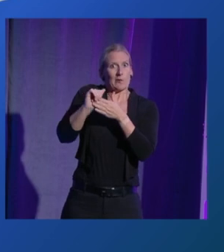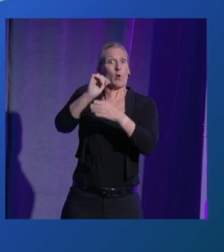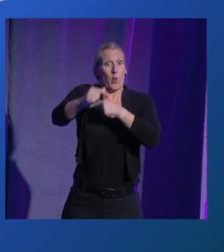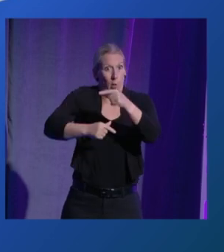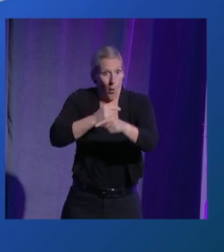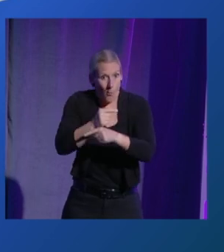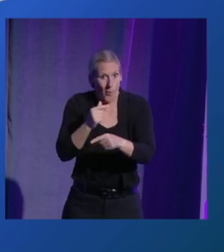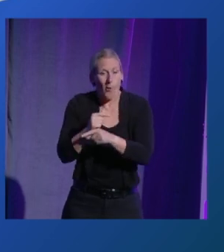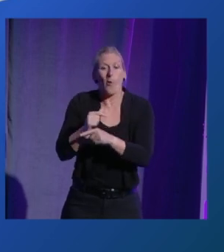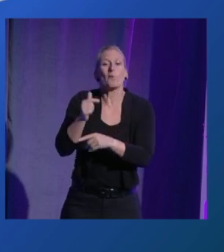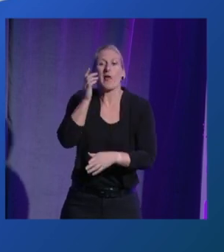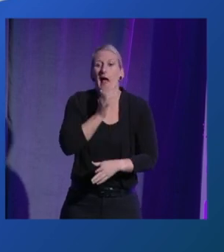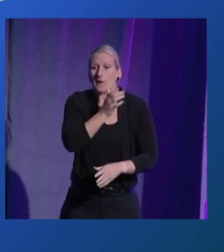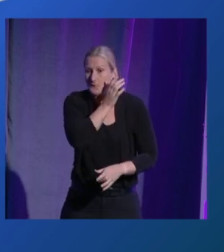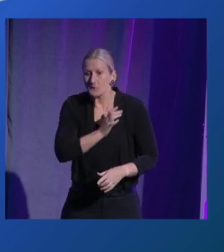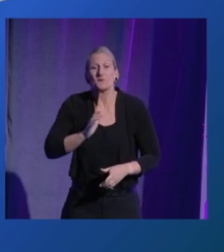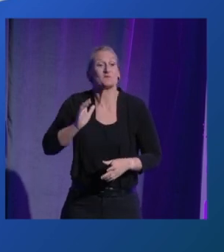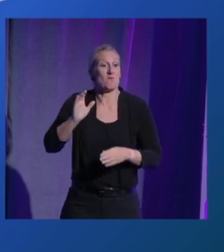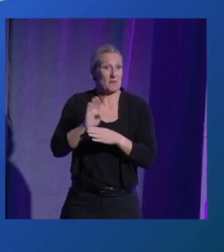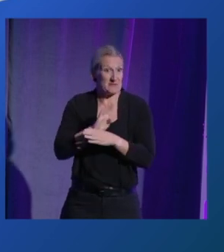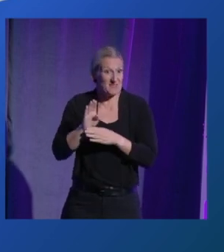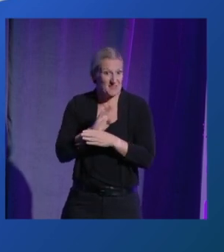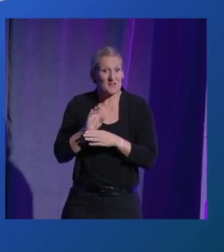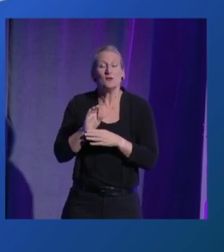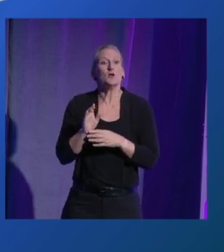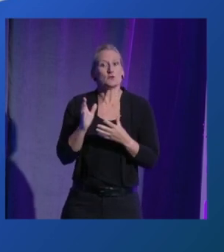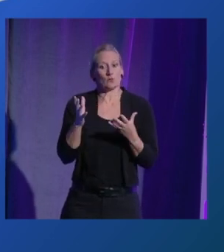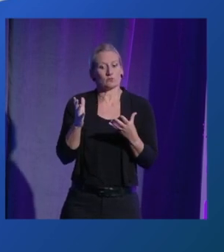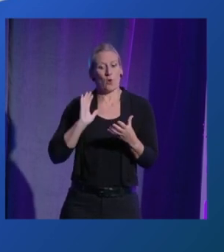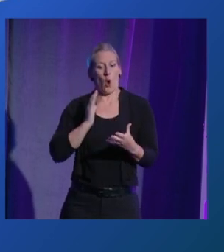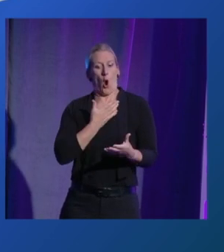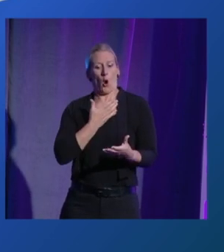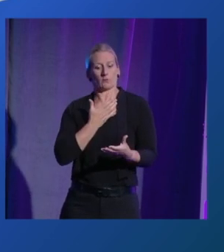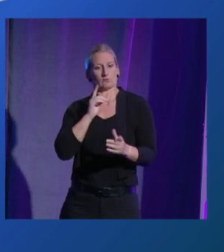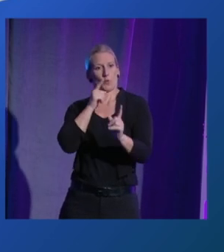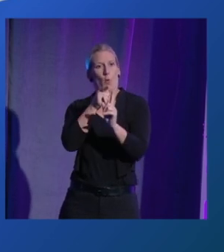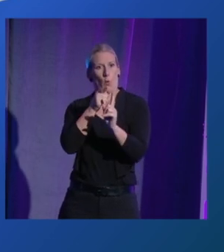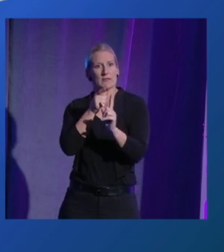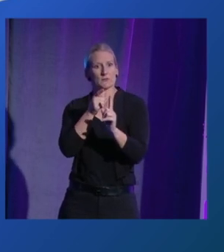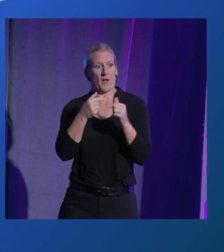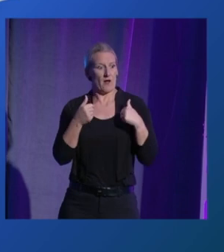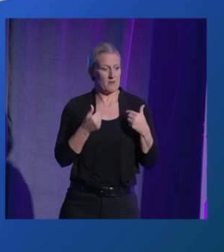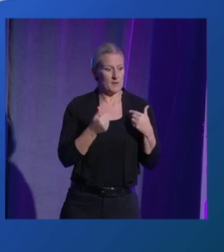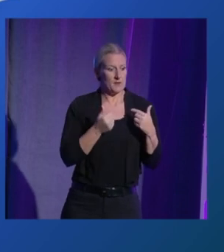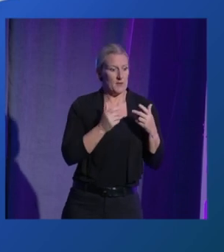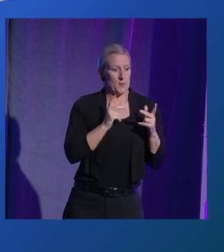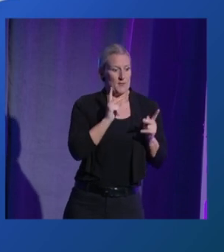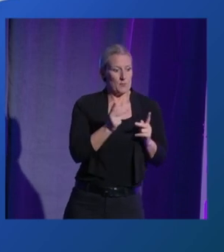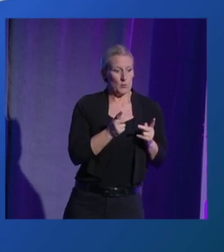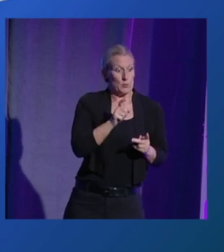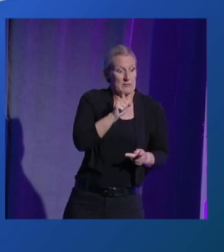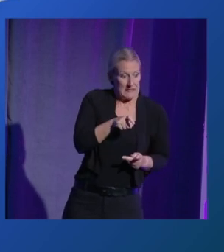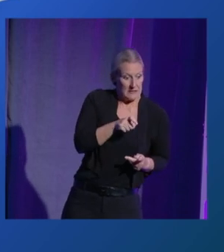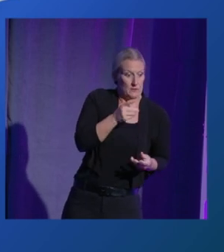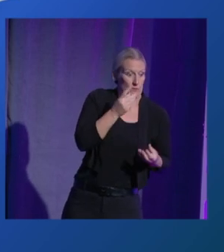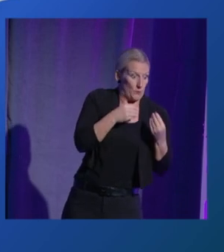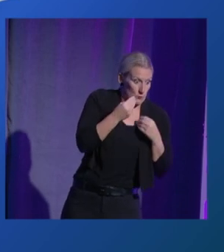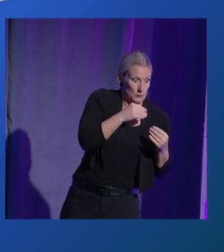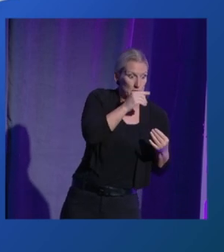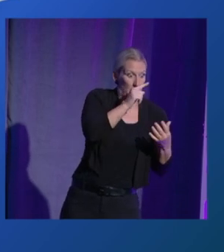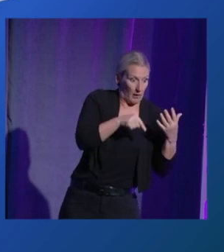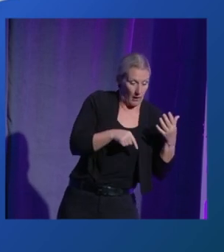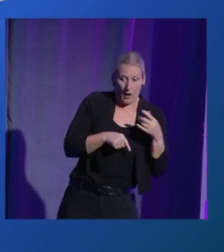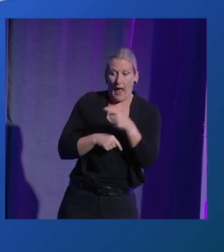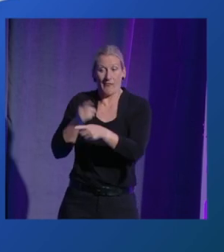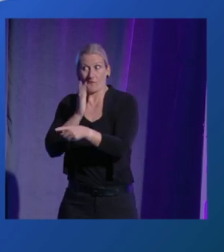we're charged with connecting Farmers to Consumers and consumers across food fuel feed uh you really